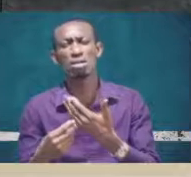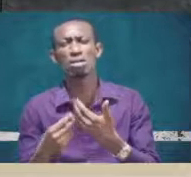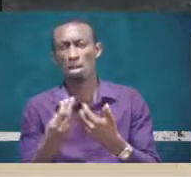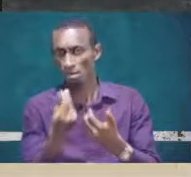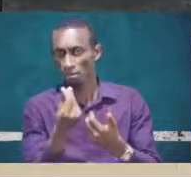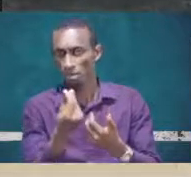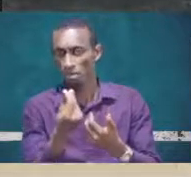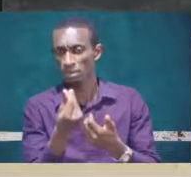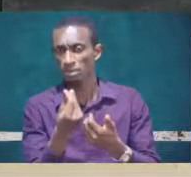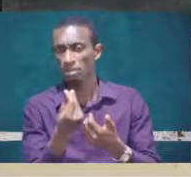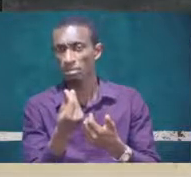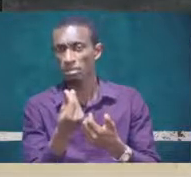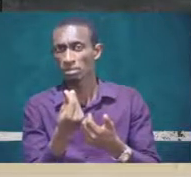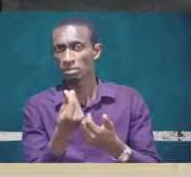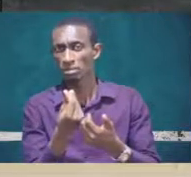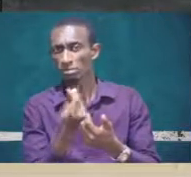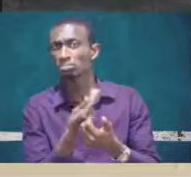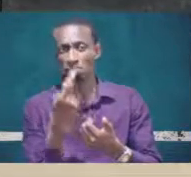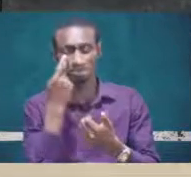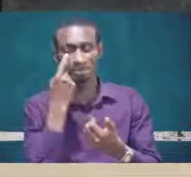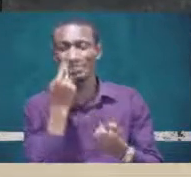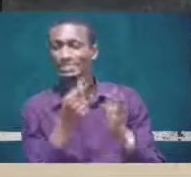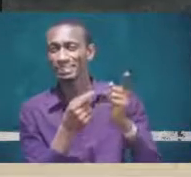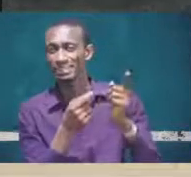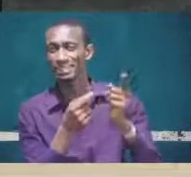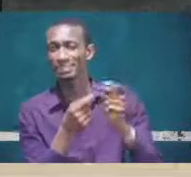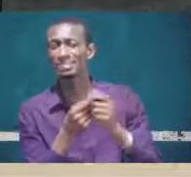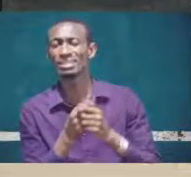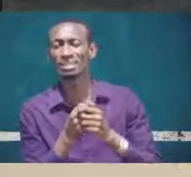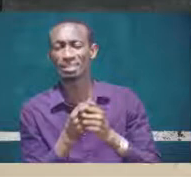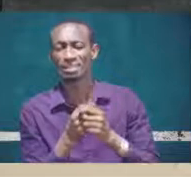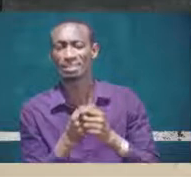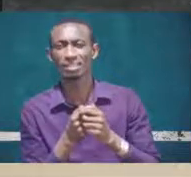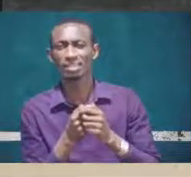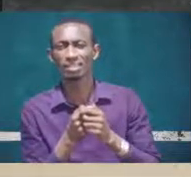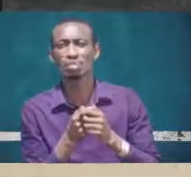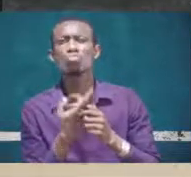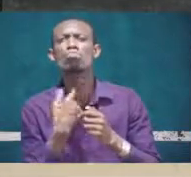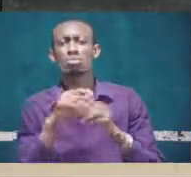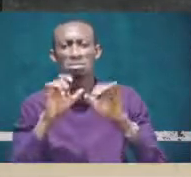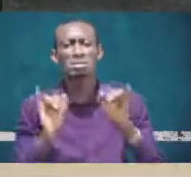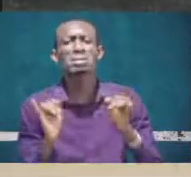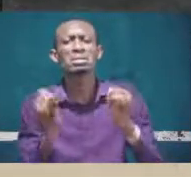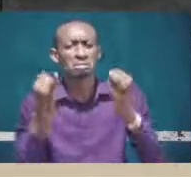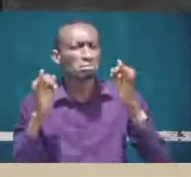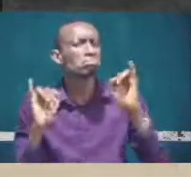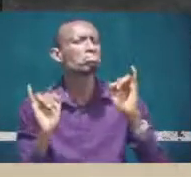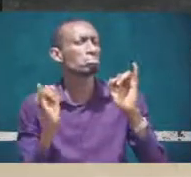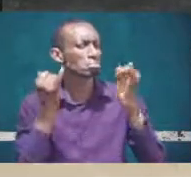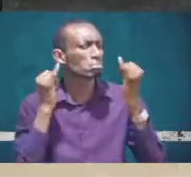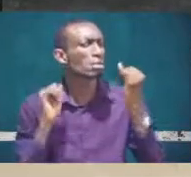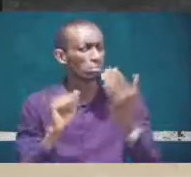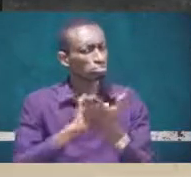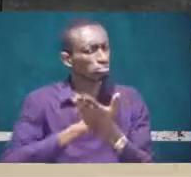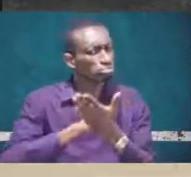with an intention of stealing, to counterfeit. You try to copy something